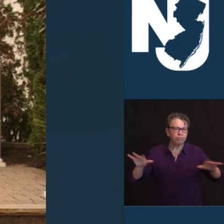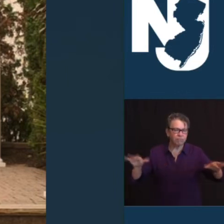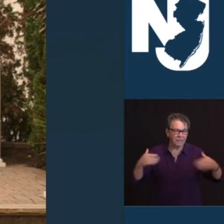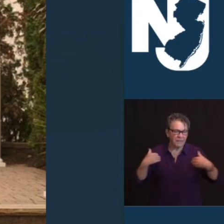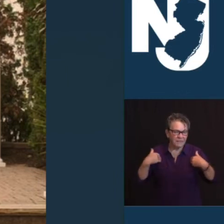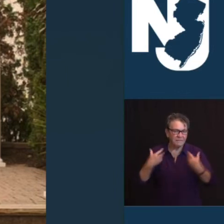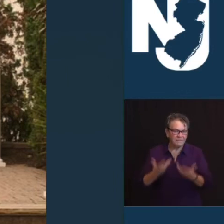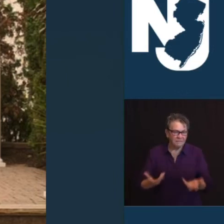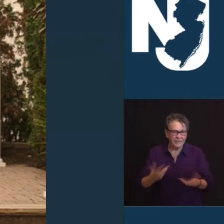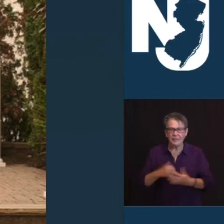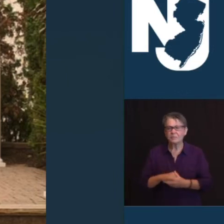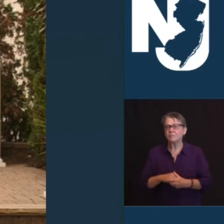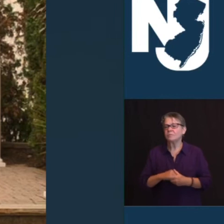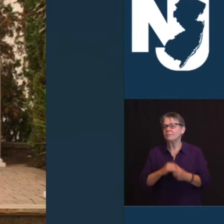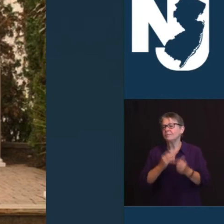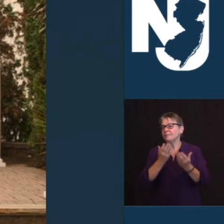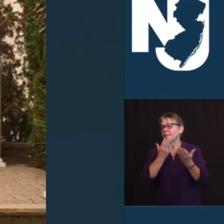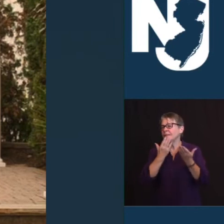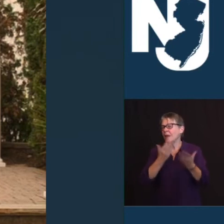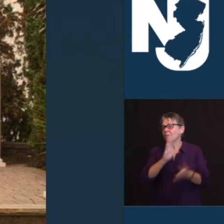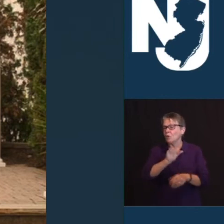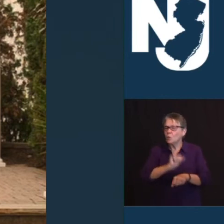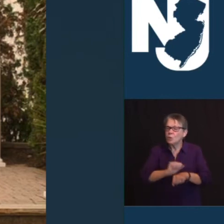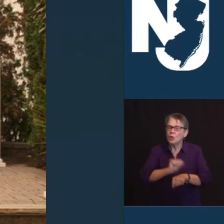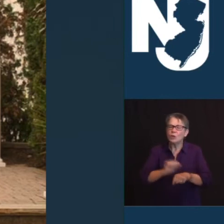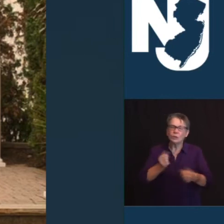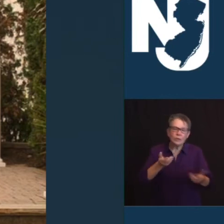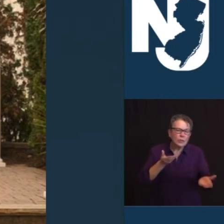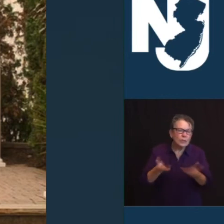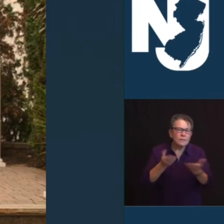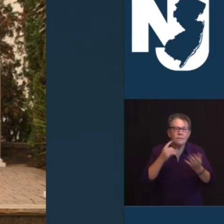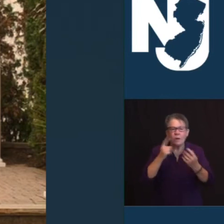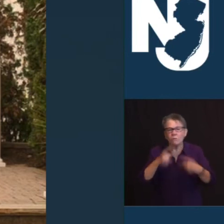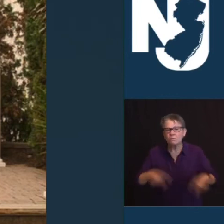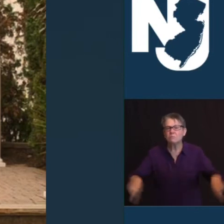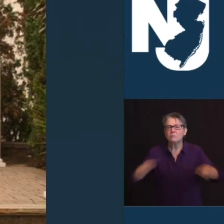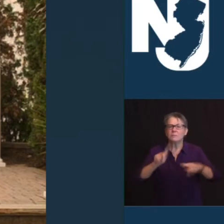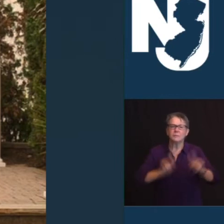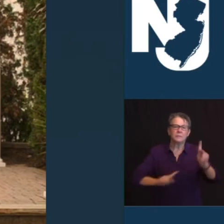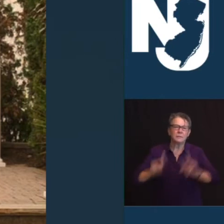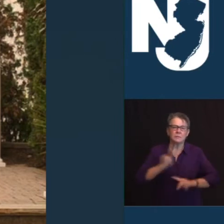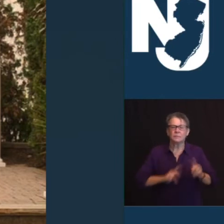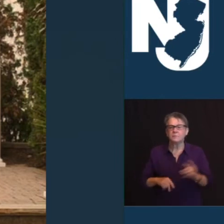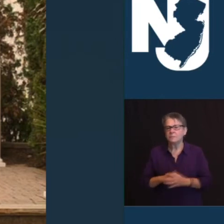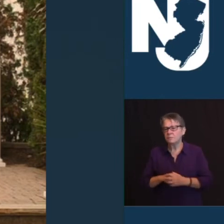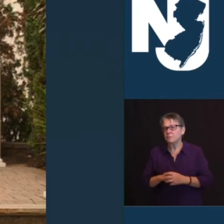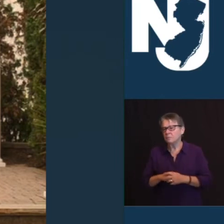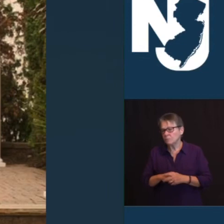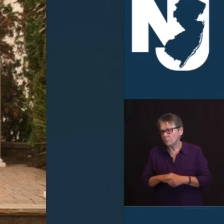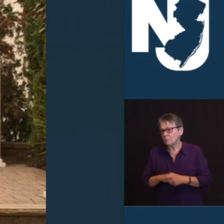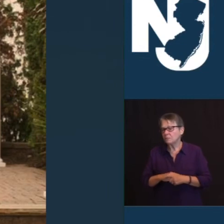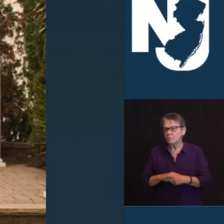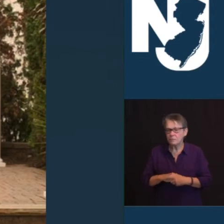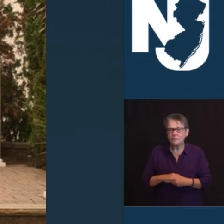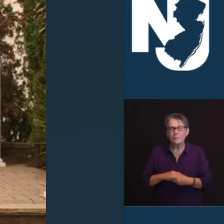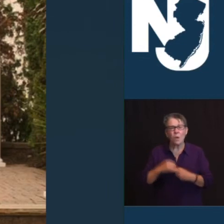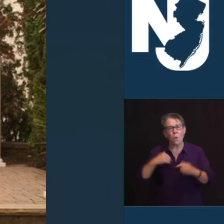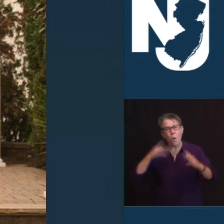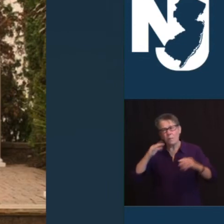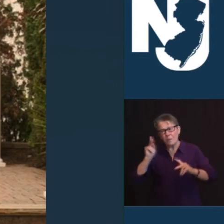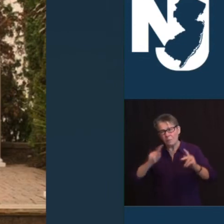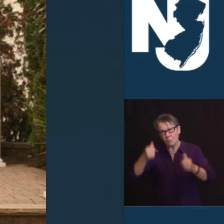Anna for her years of service to her state and the great city of Newark. May she be remembered fondly by all, and